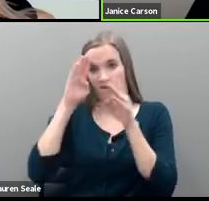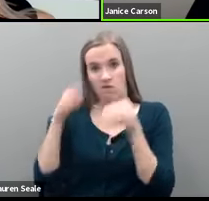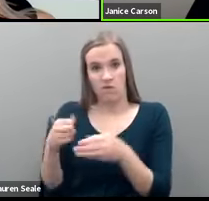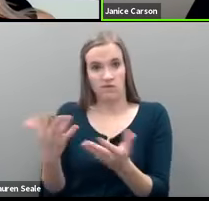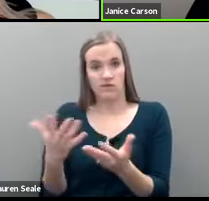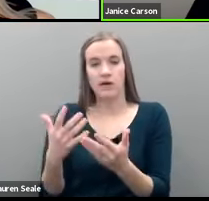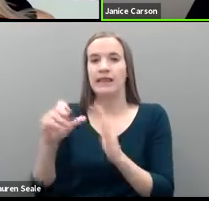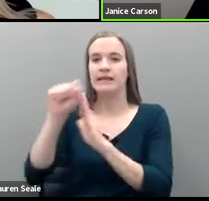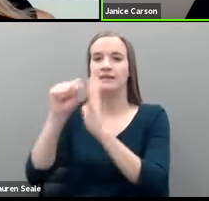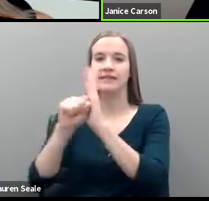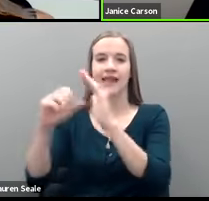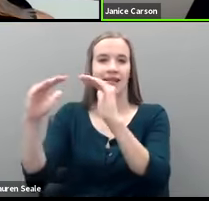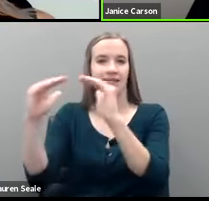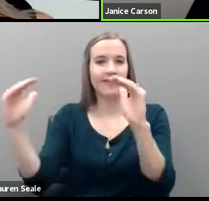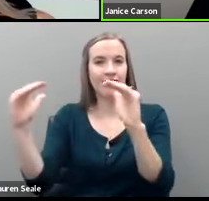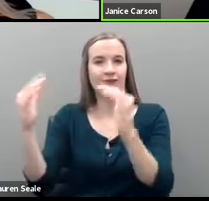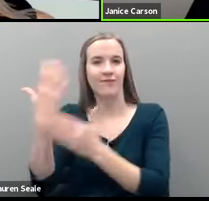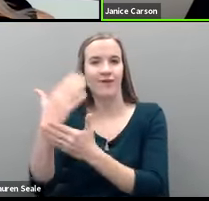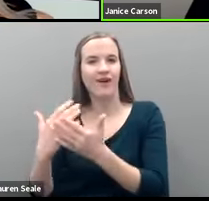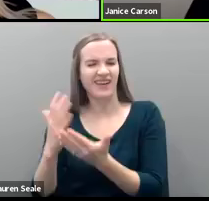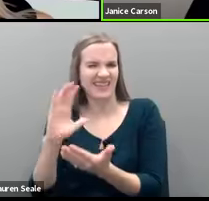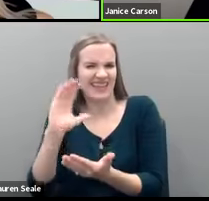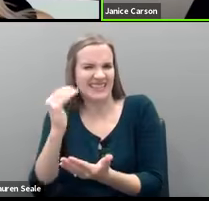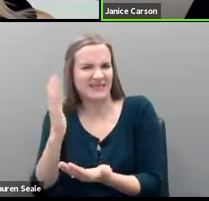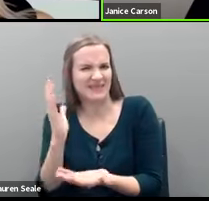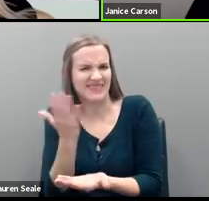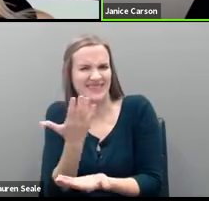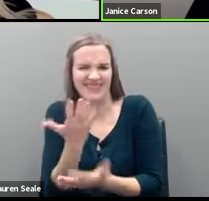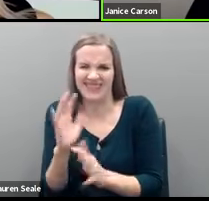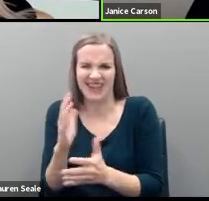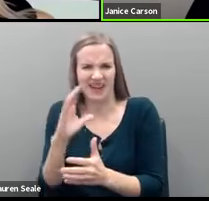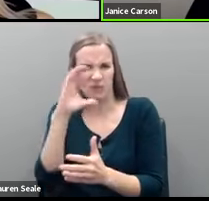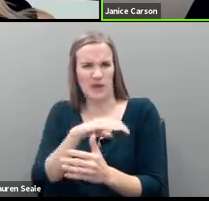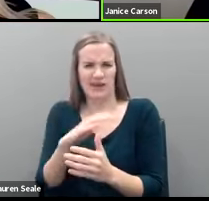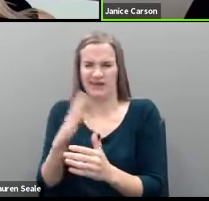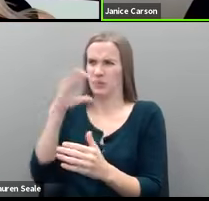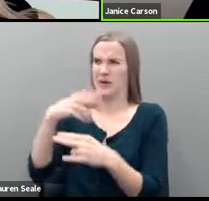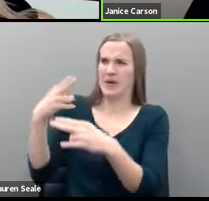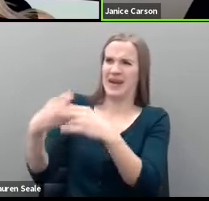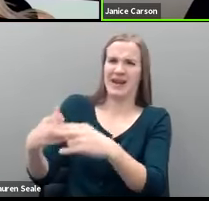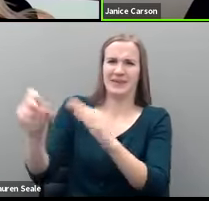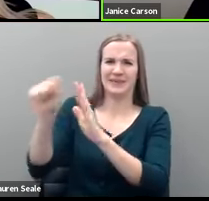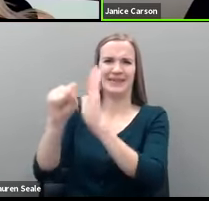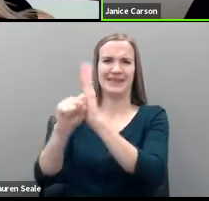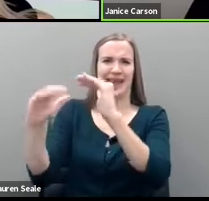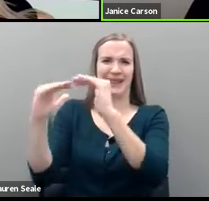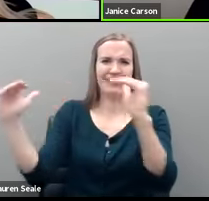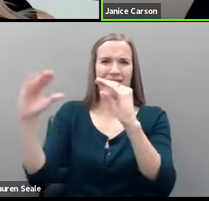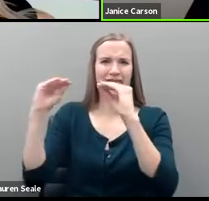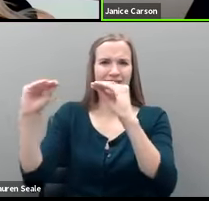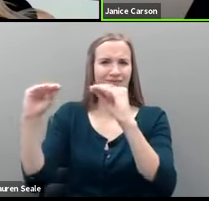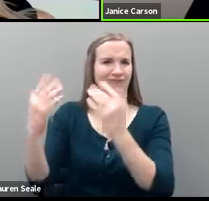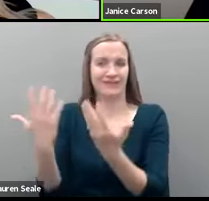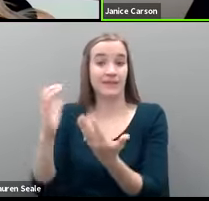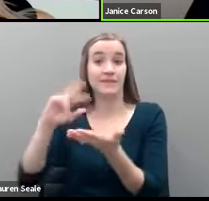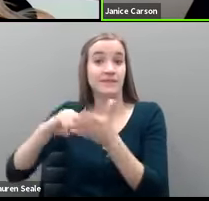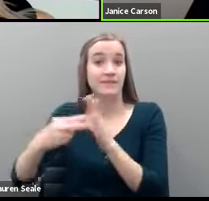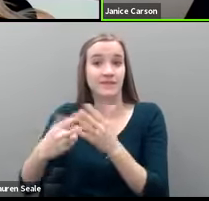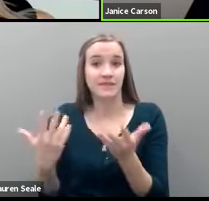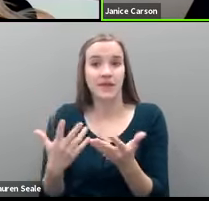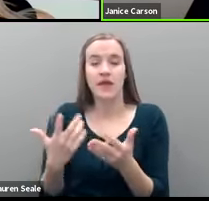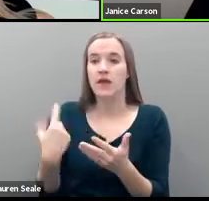which sounds kind of funny. And it is kind of funny. I don't know who came up with these terms, but that is getting the AT into